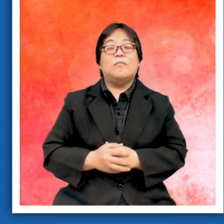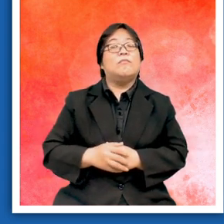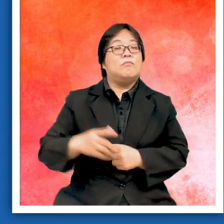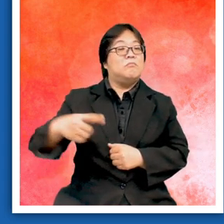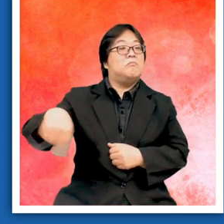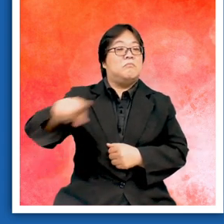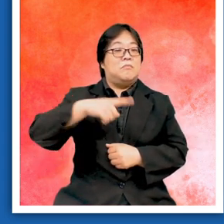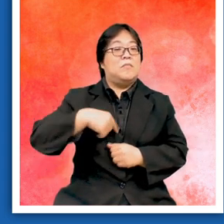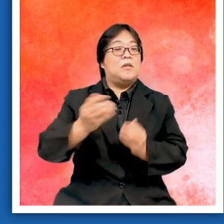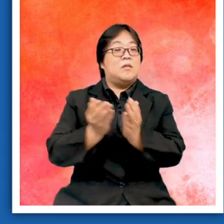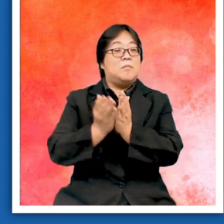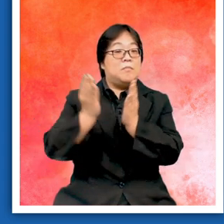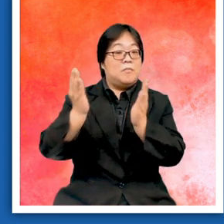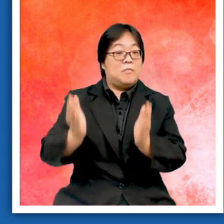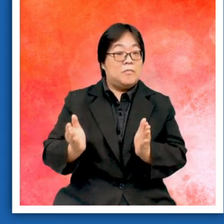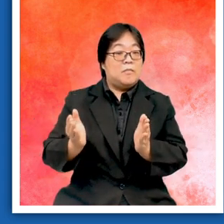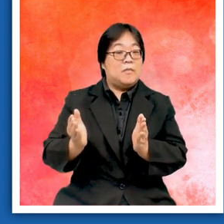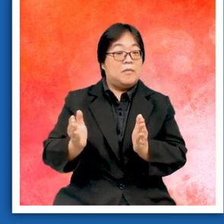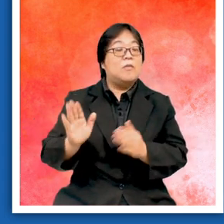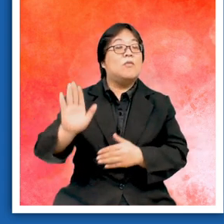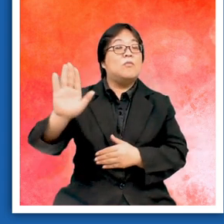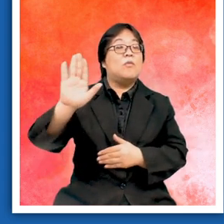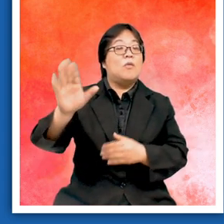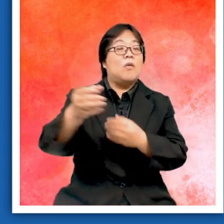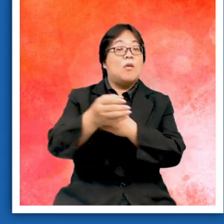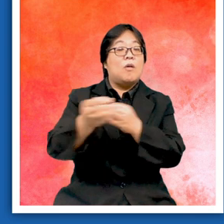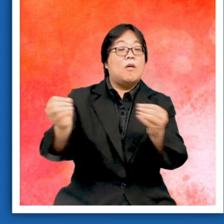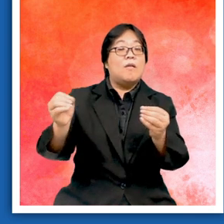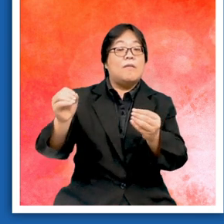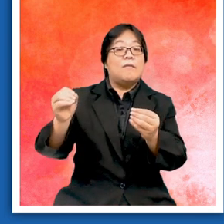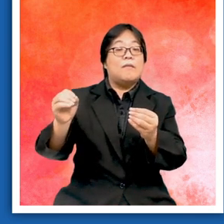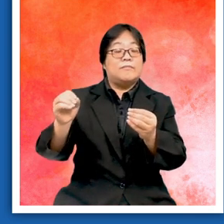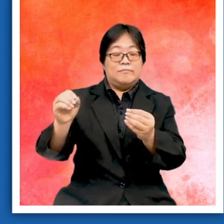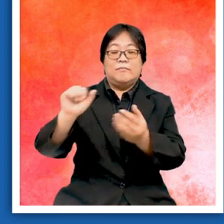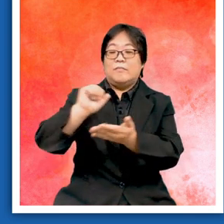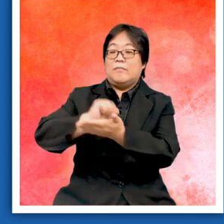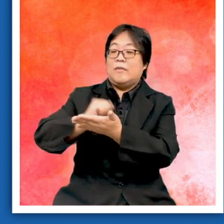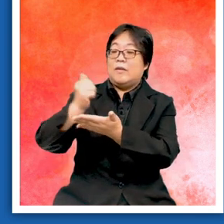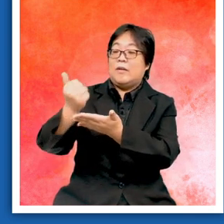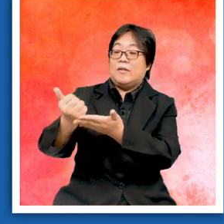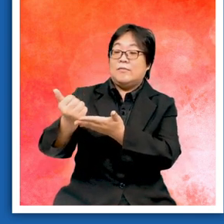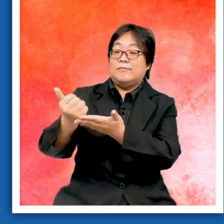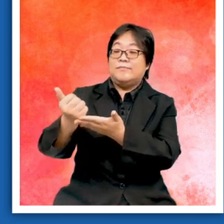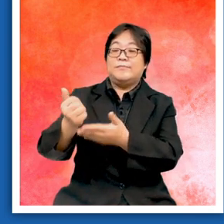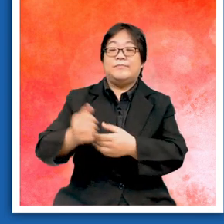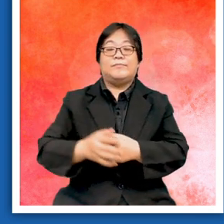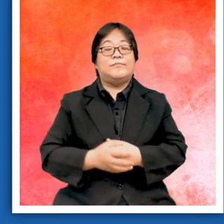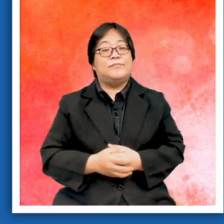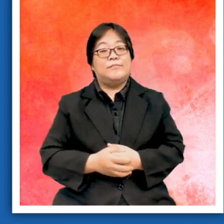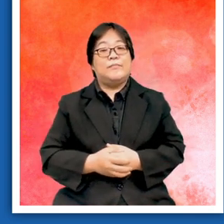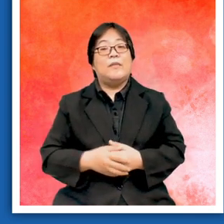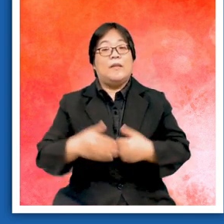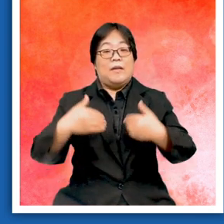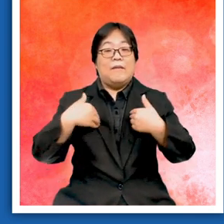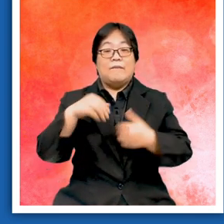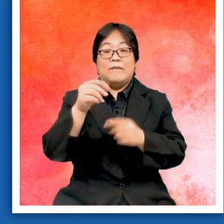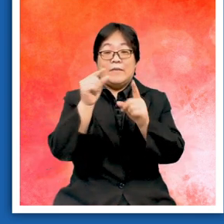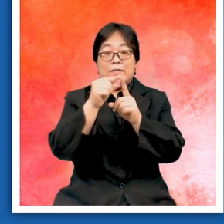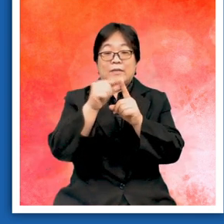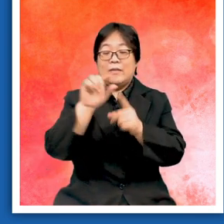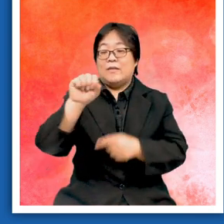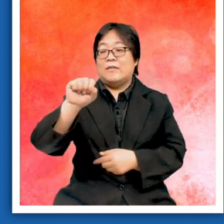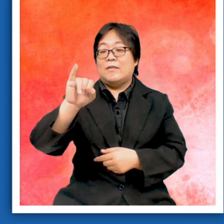user, your Office 365 account will have a Siswa